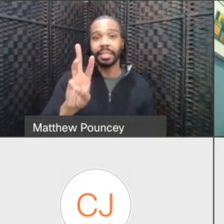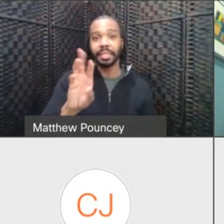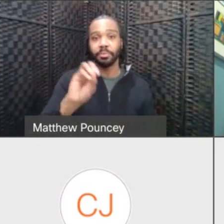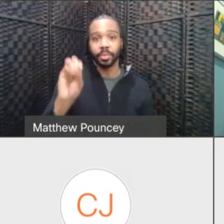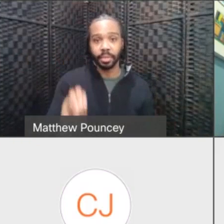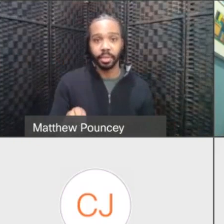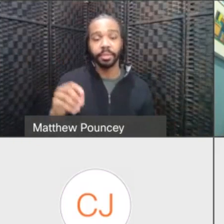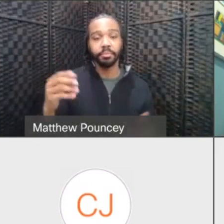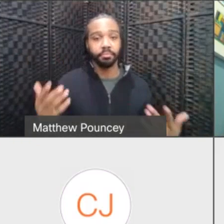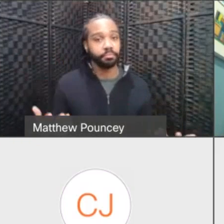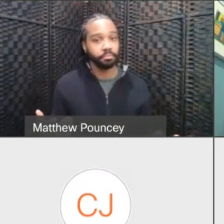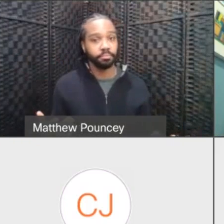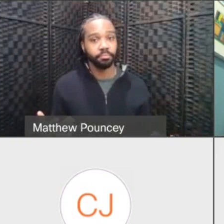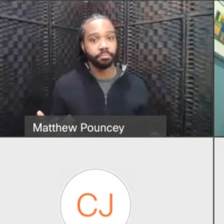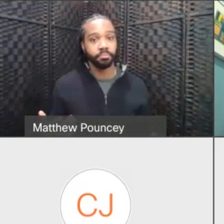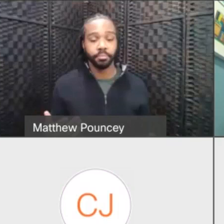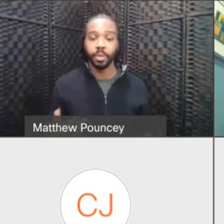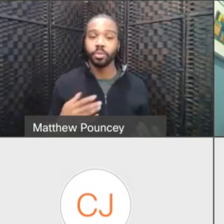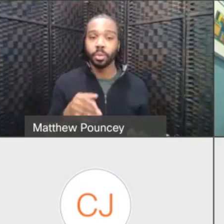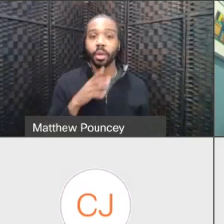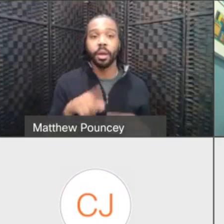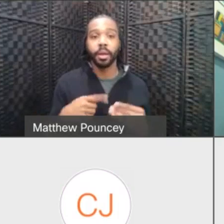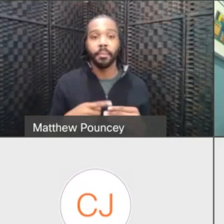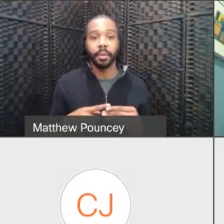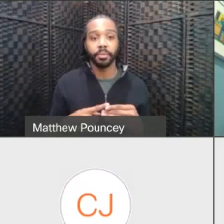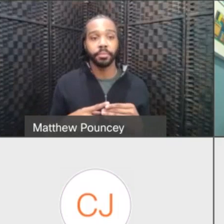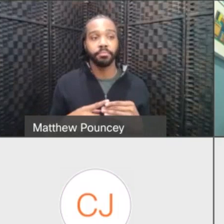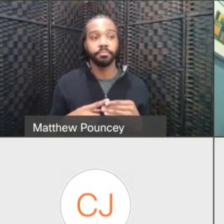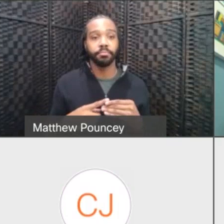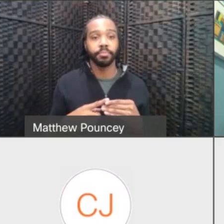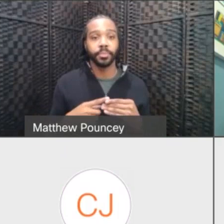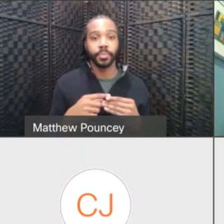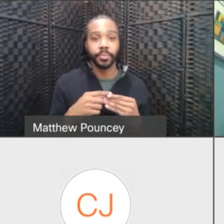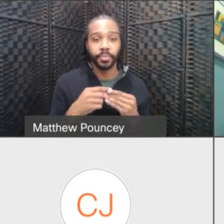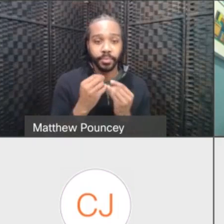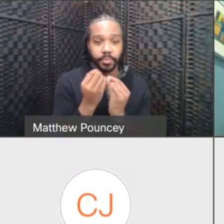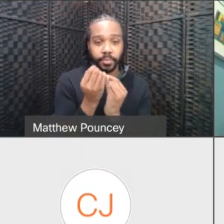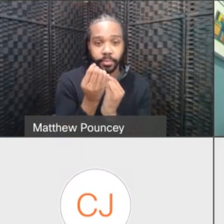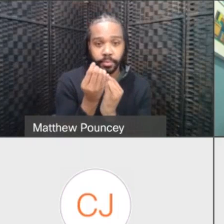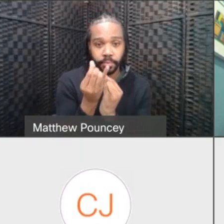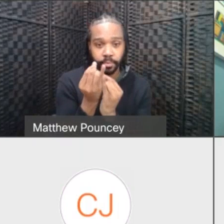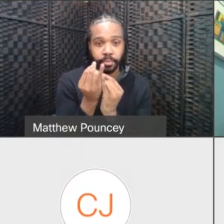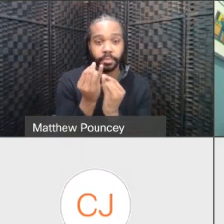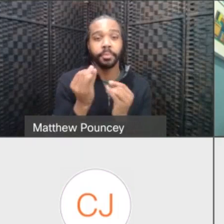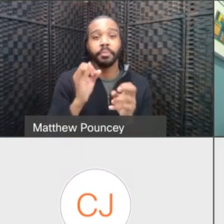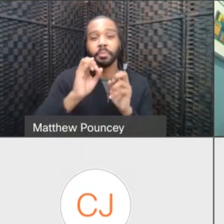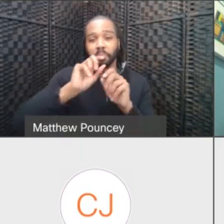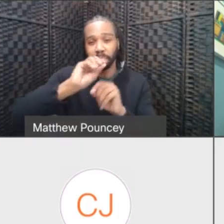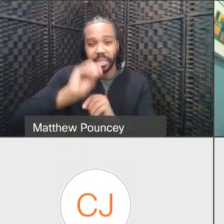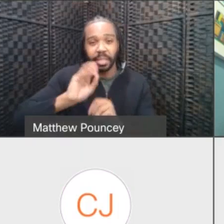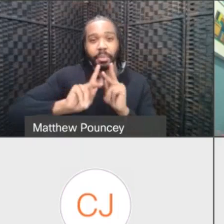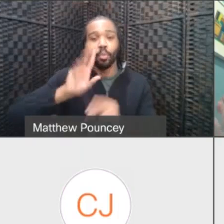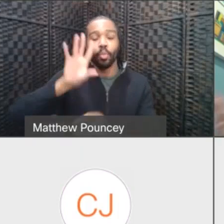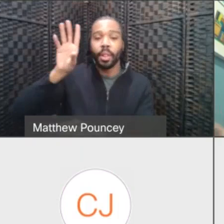So we are talking about a very small percentage of the people that are left. We'd like to get